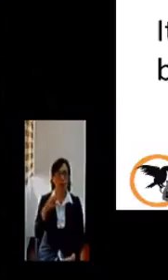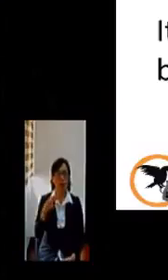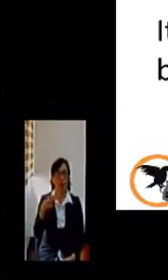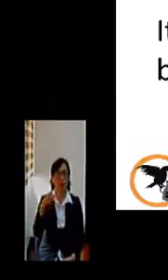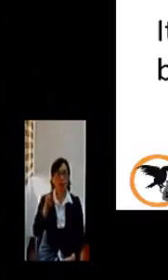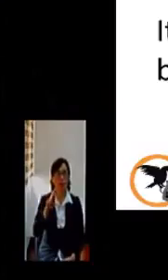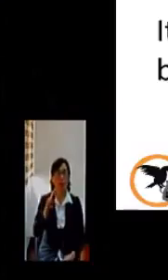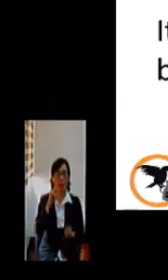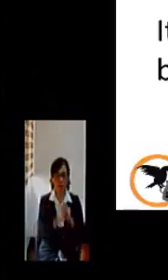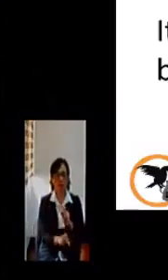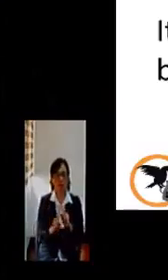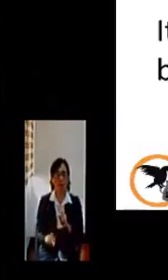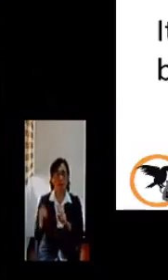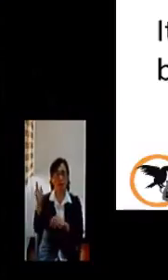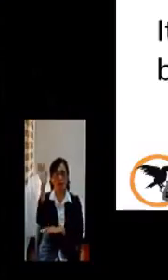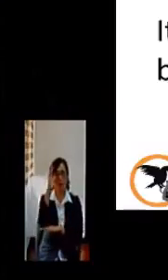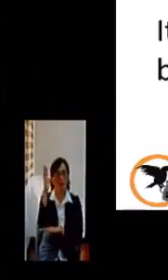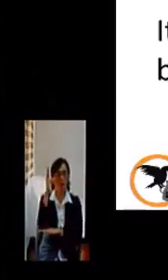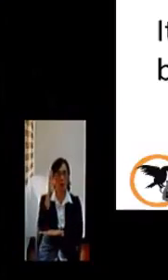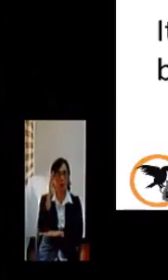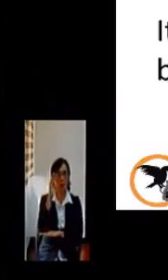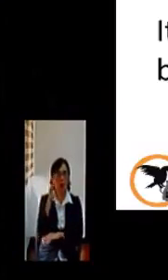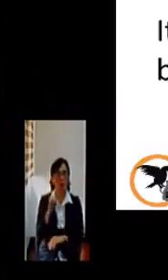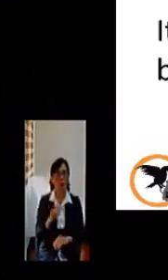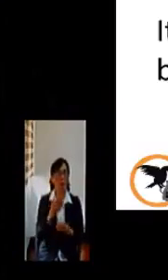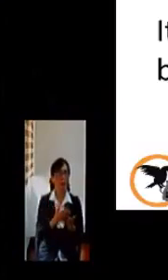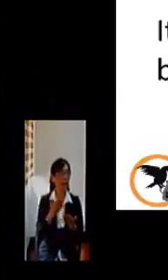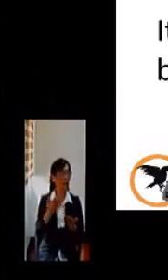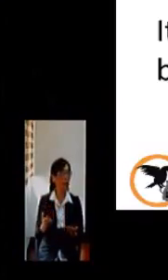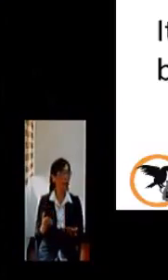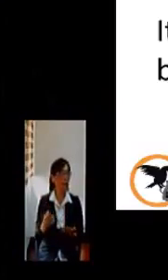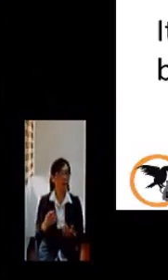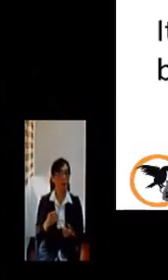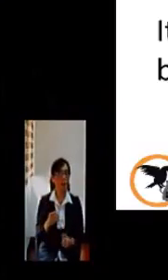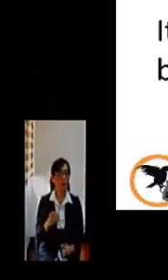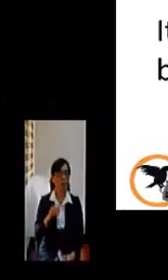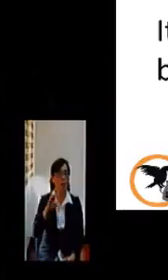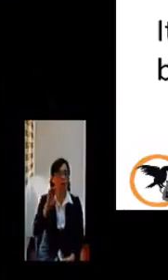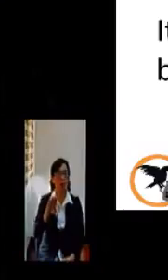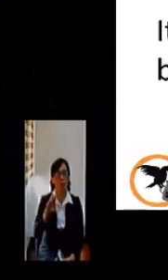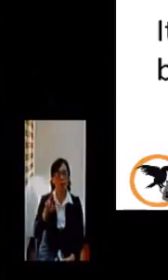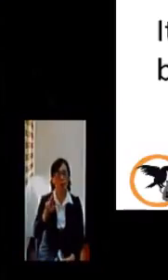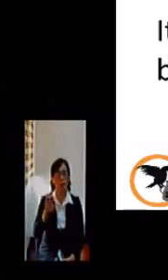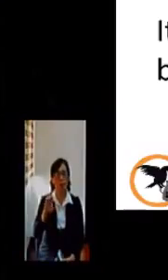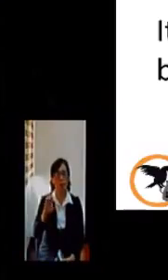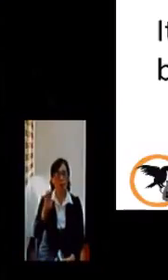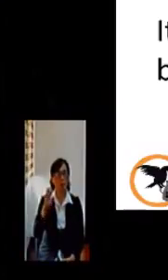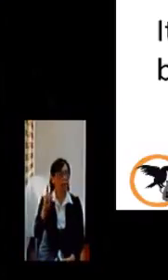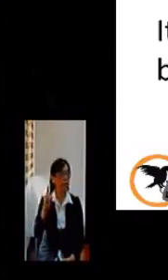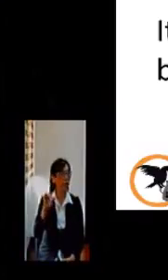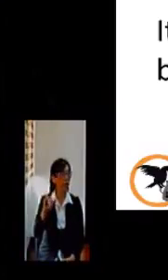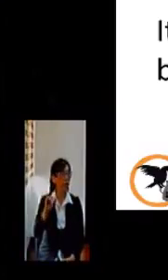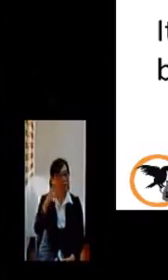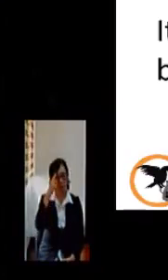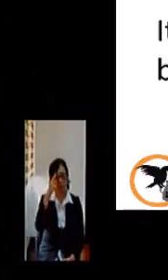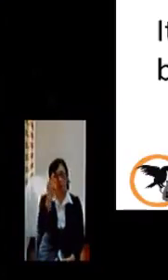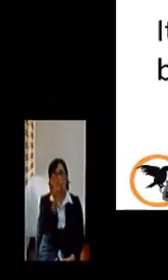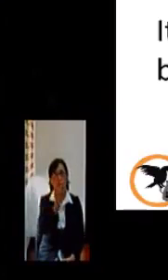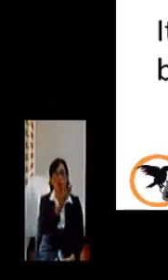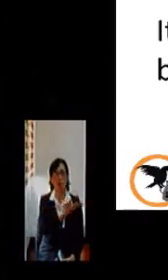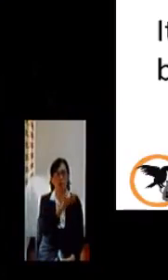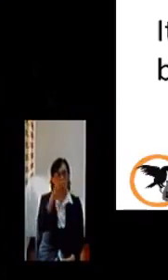planting trees and buying credits. To me, it's creating that safe operating space for me, for